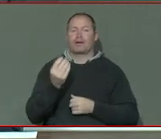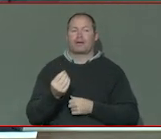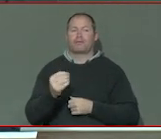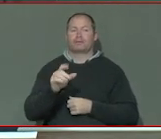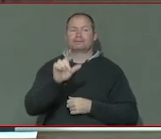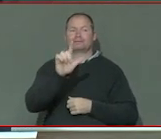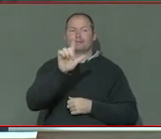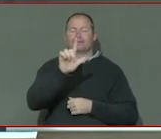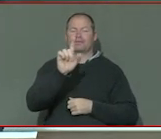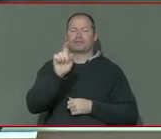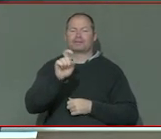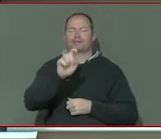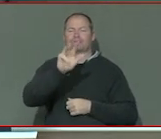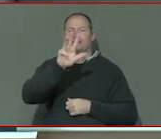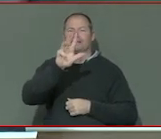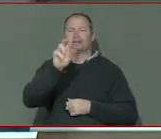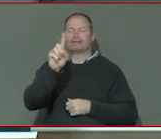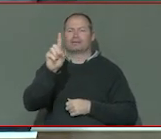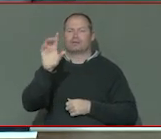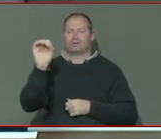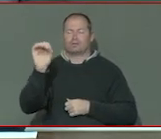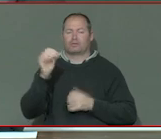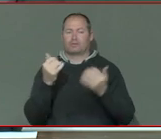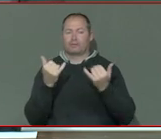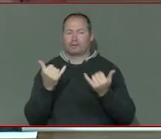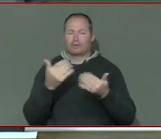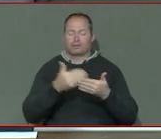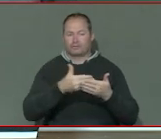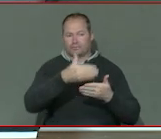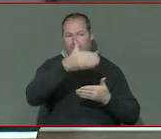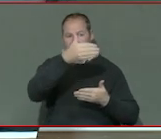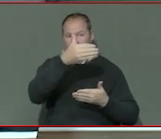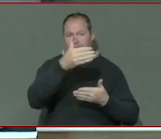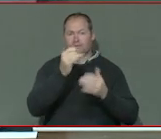7,910, and the statement that we received from them is